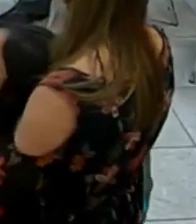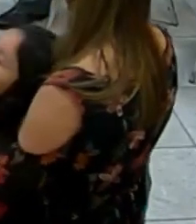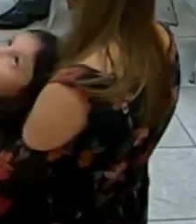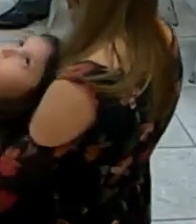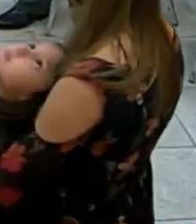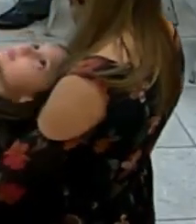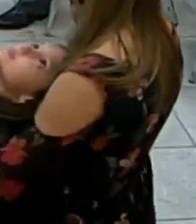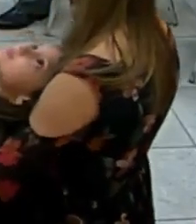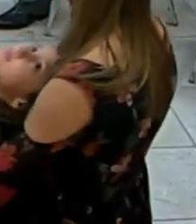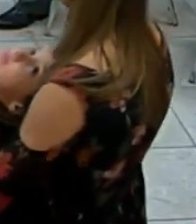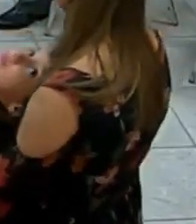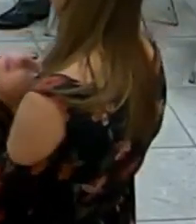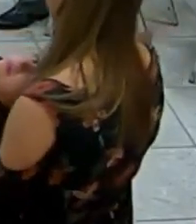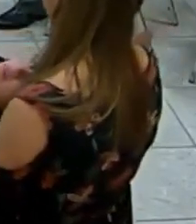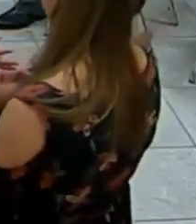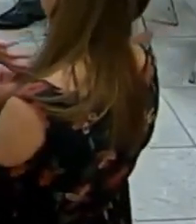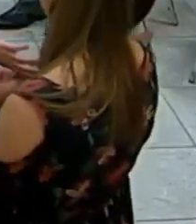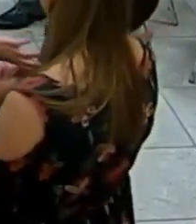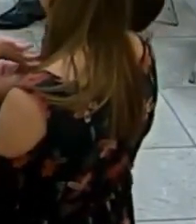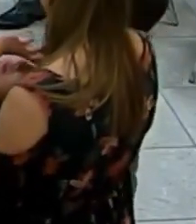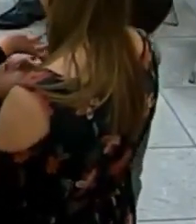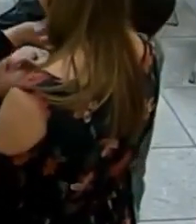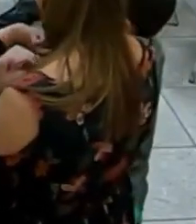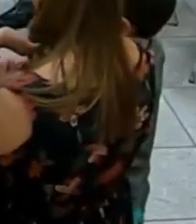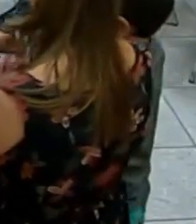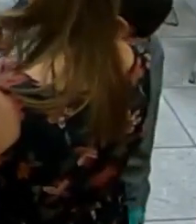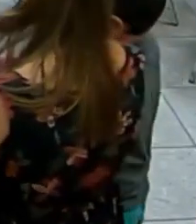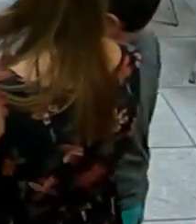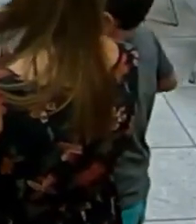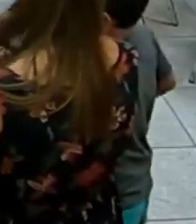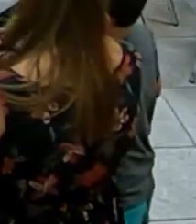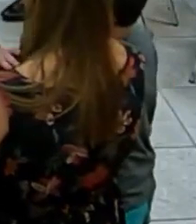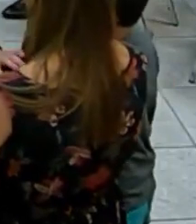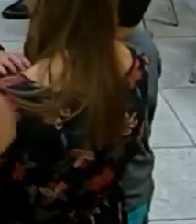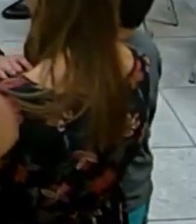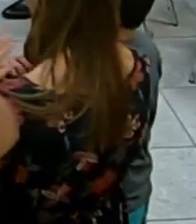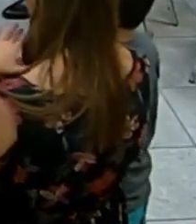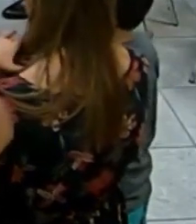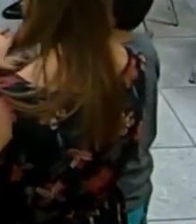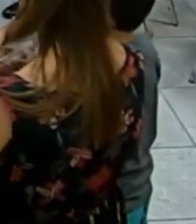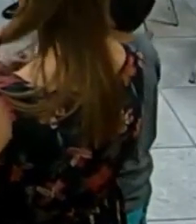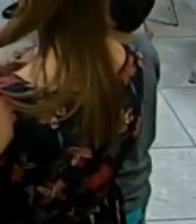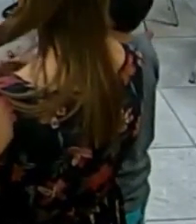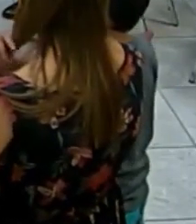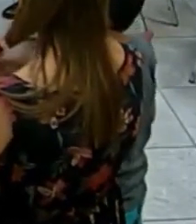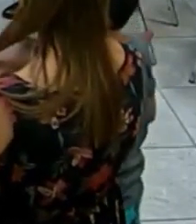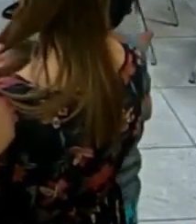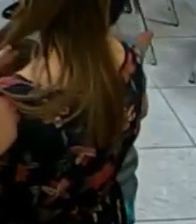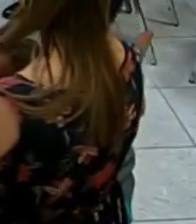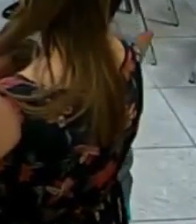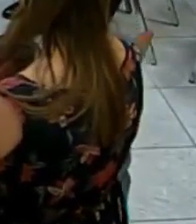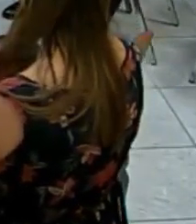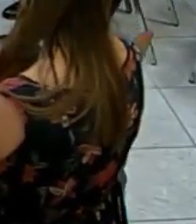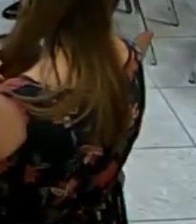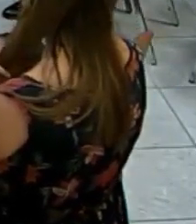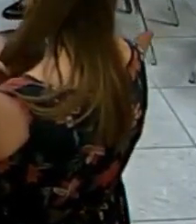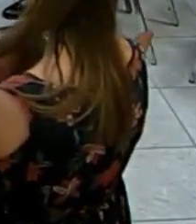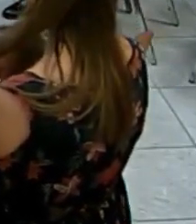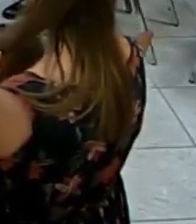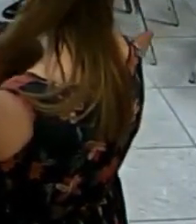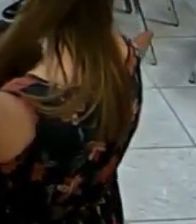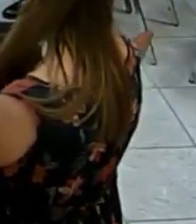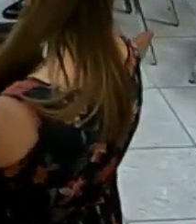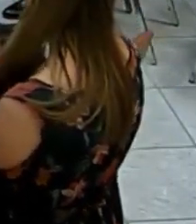Have paid attention to your lives, and you have received grace, and this grace of being in my presence.